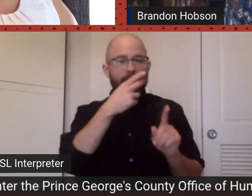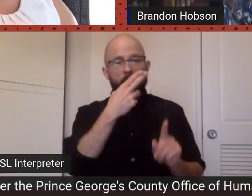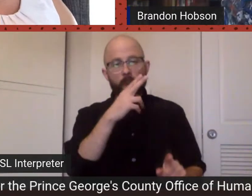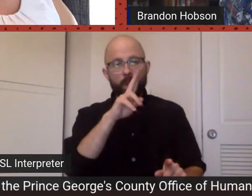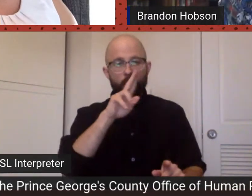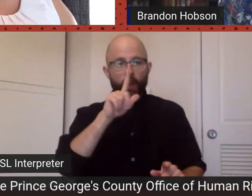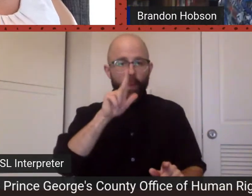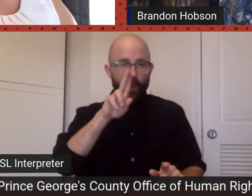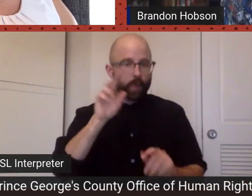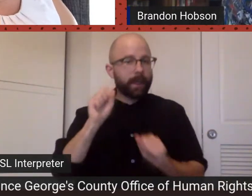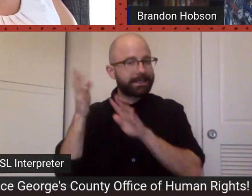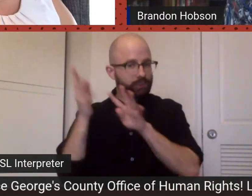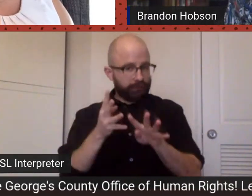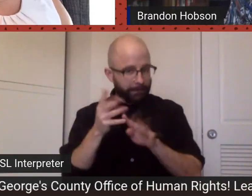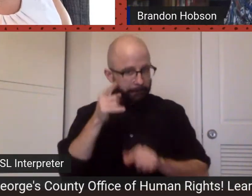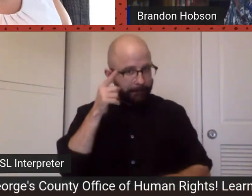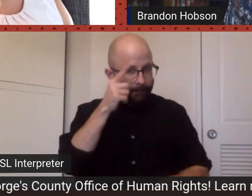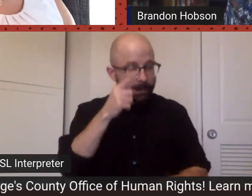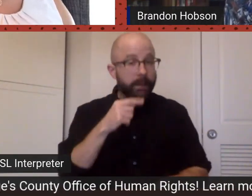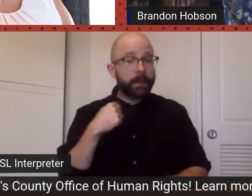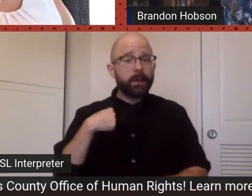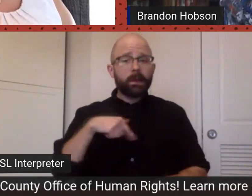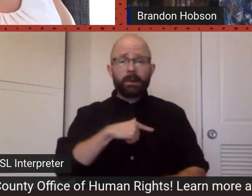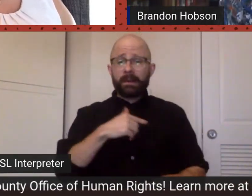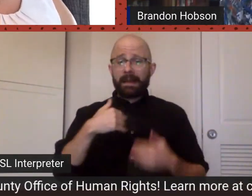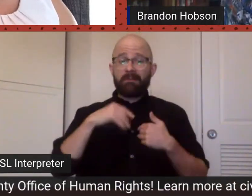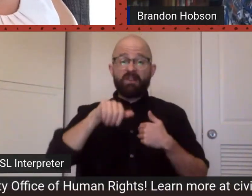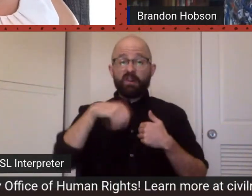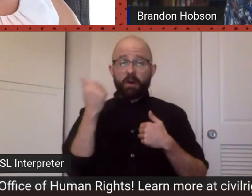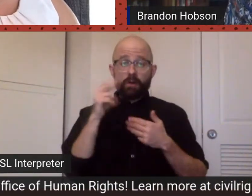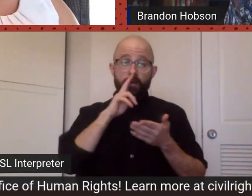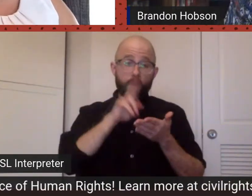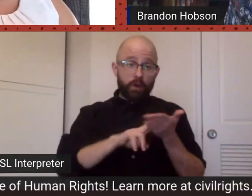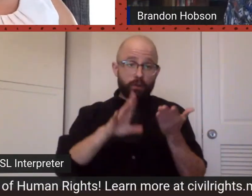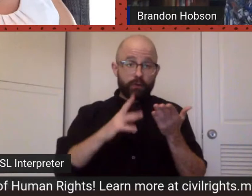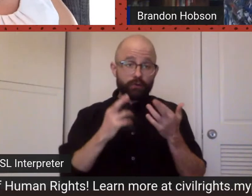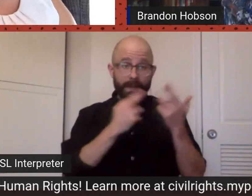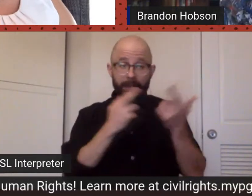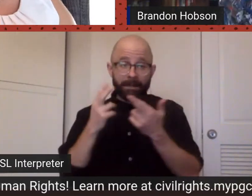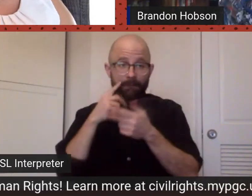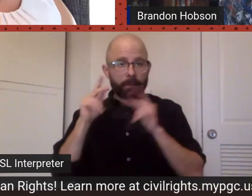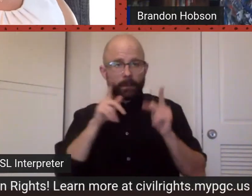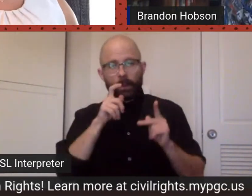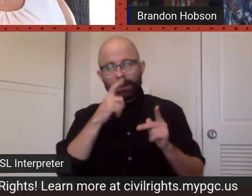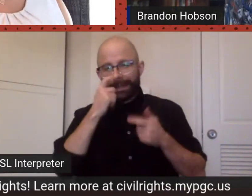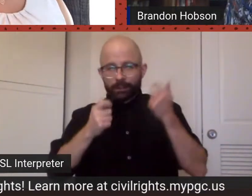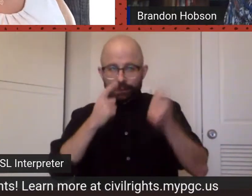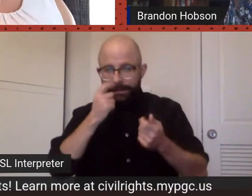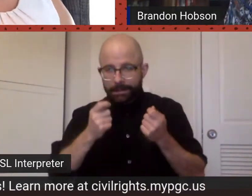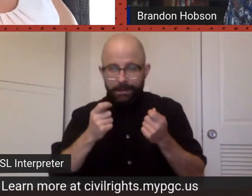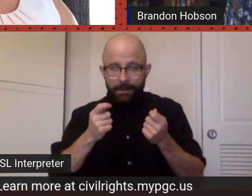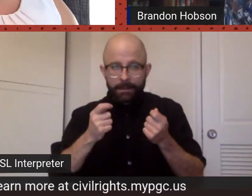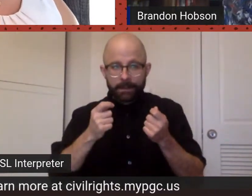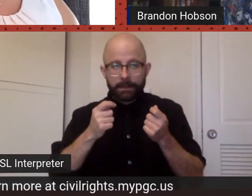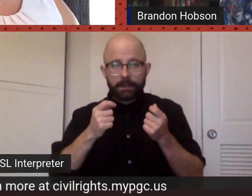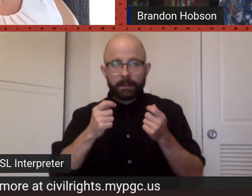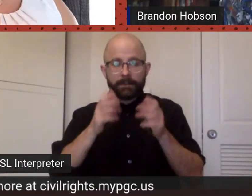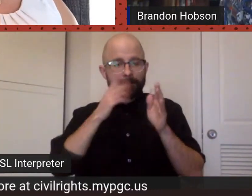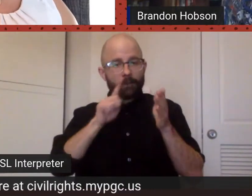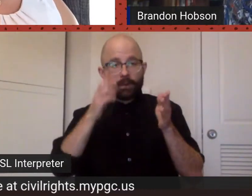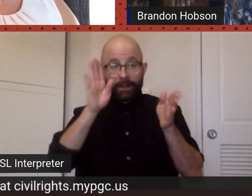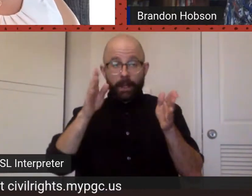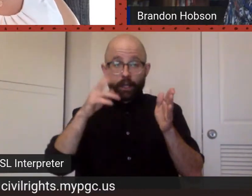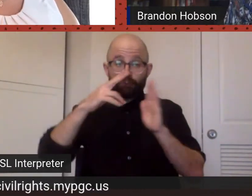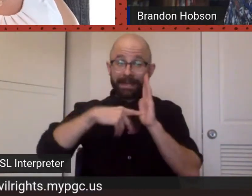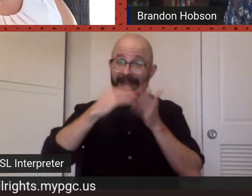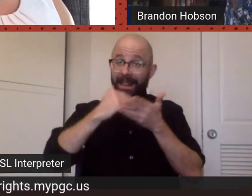streaming. And we have had some other author recommendations for folks interested in broadening their